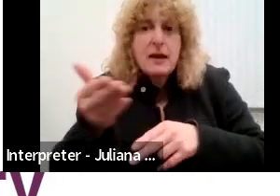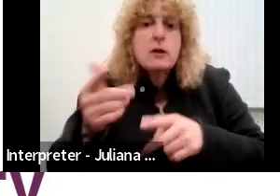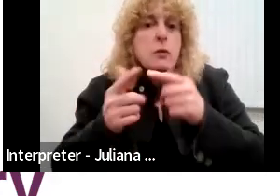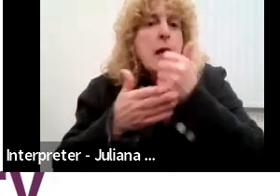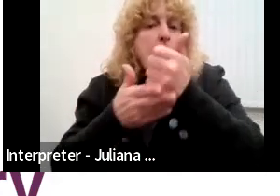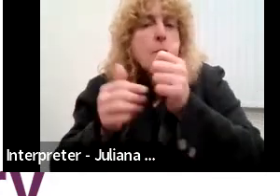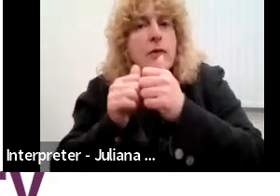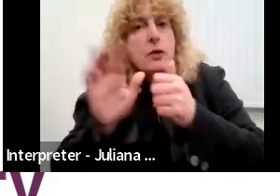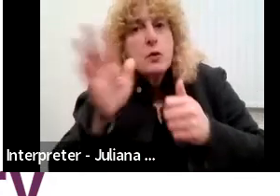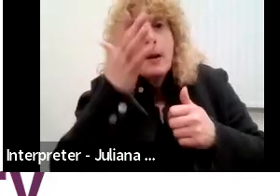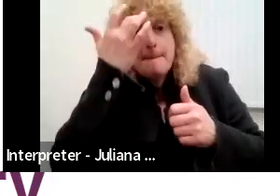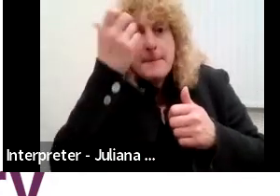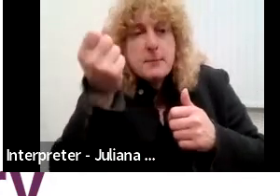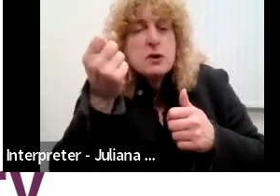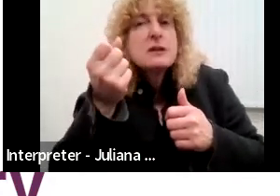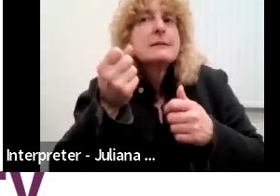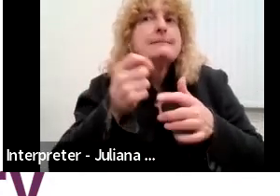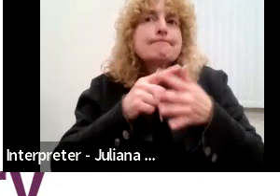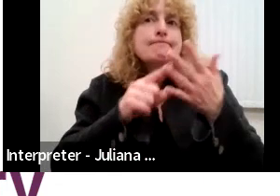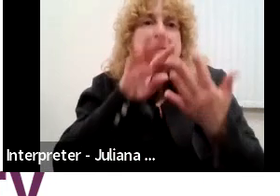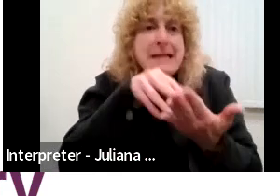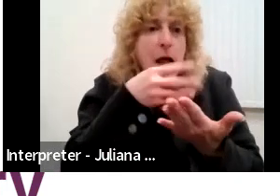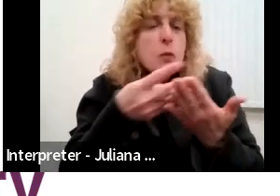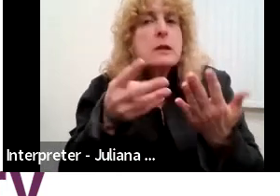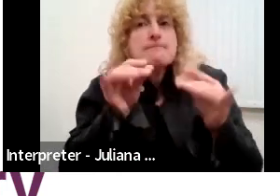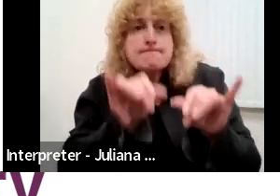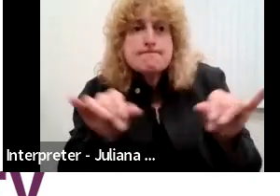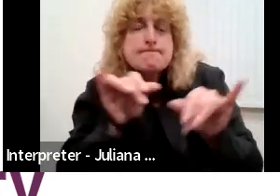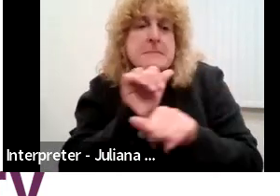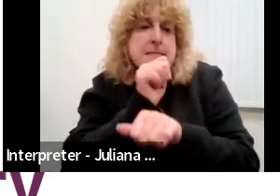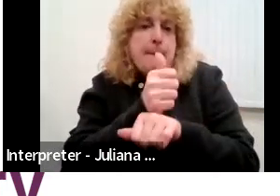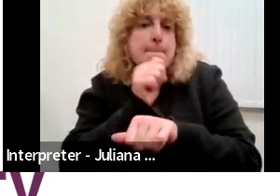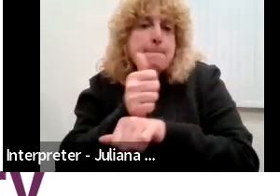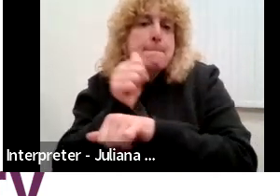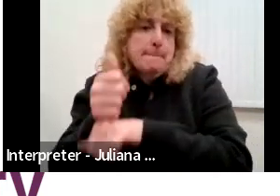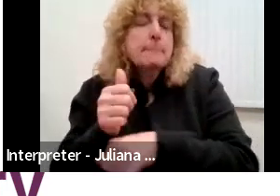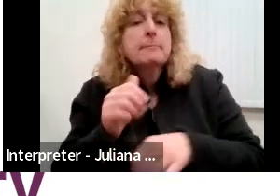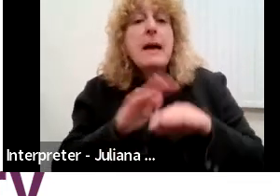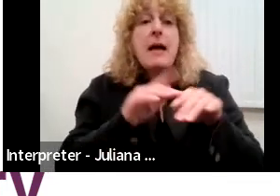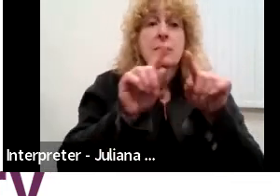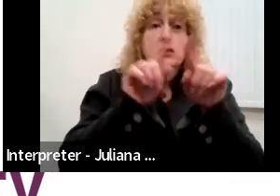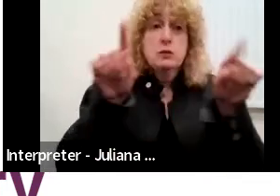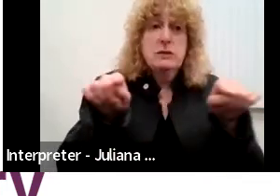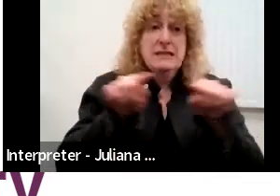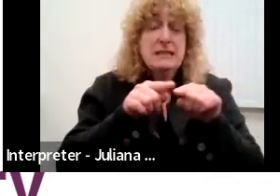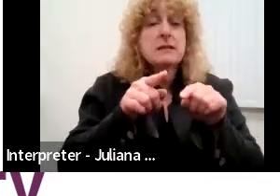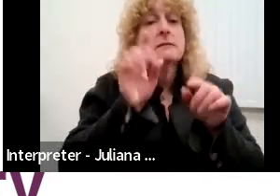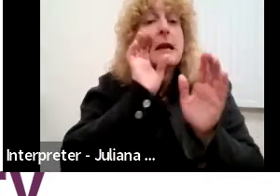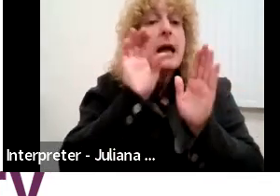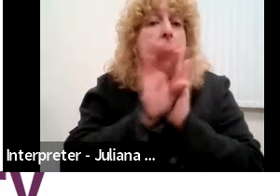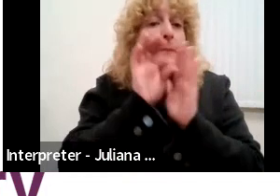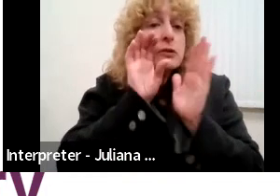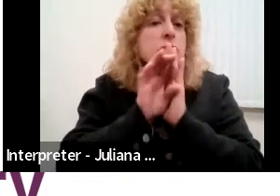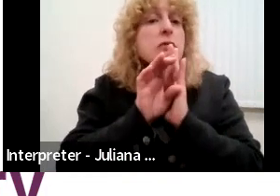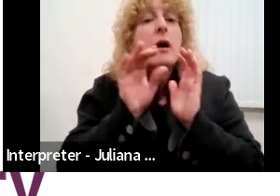with your memory and getting those schedules and routines set up. So on the screen are images of